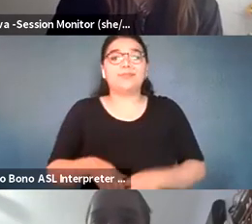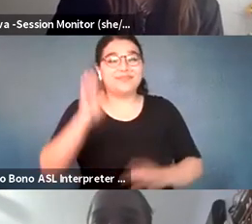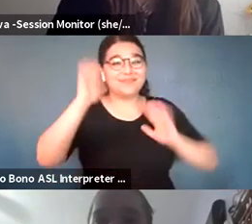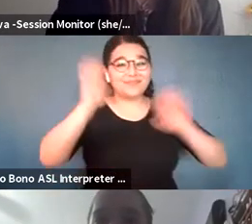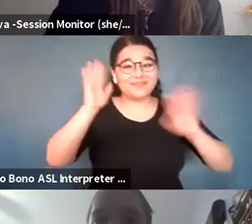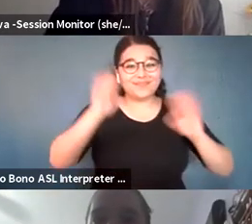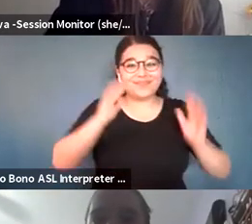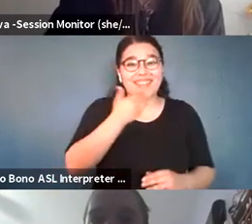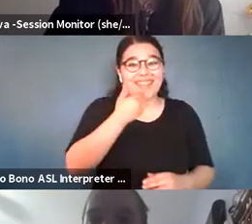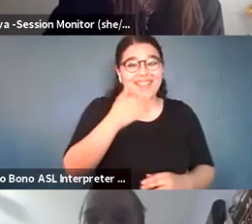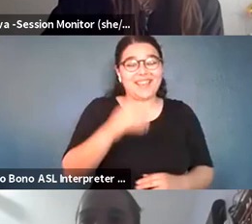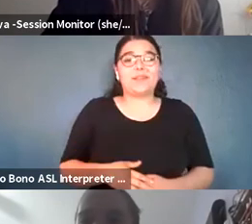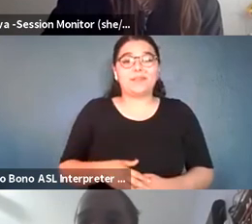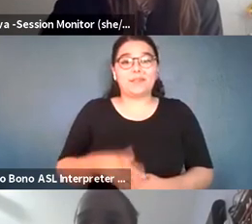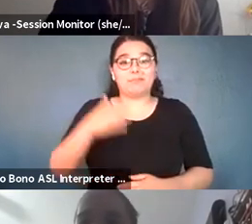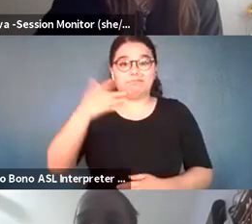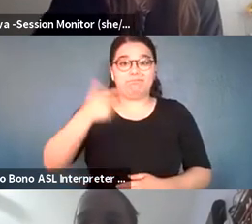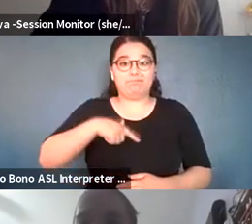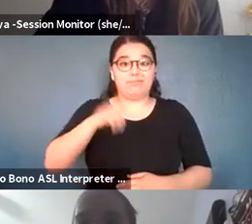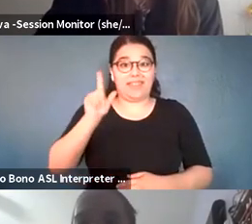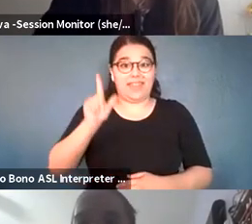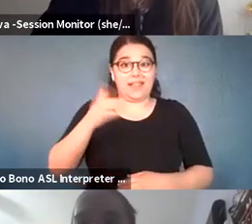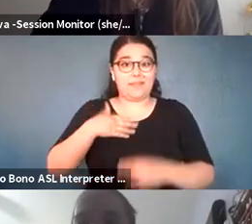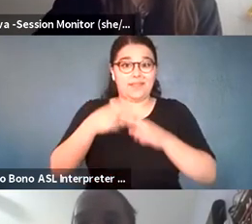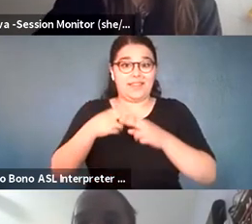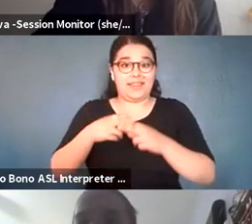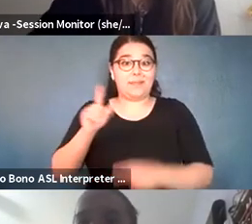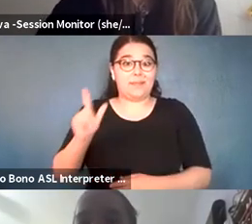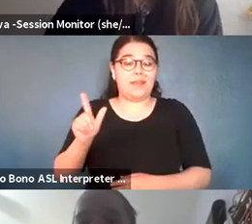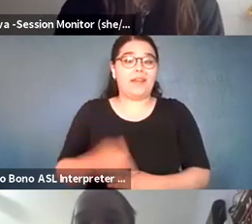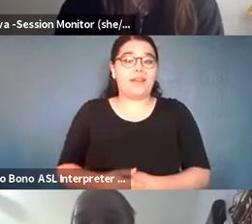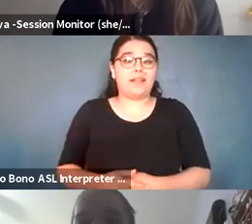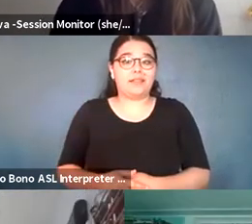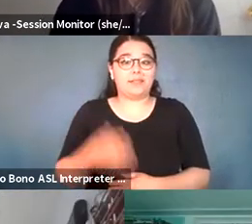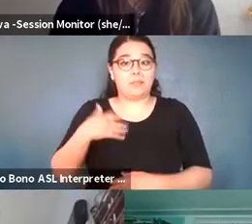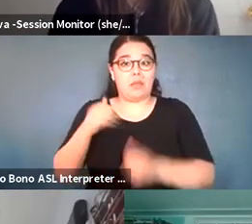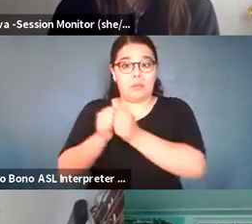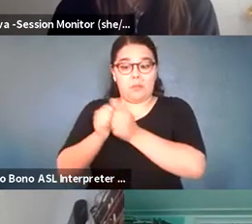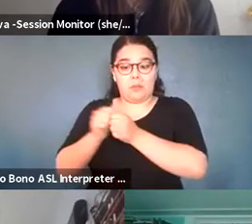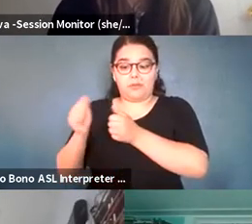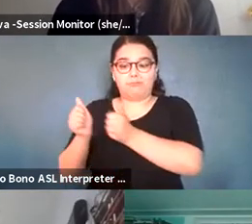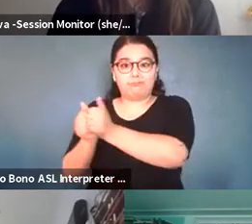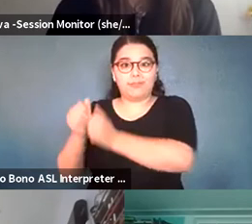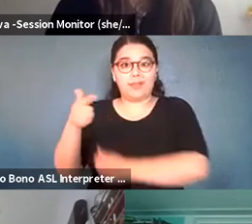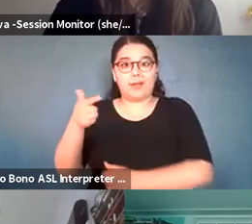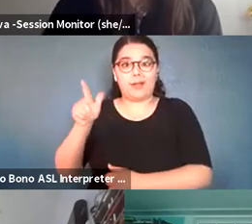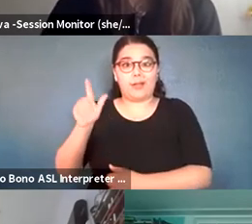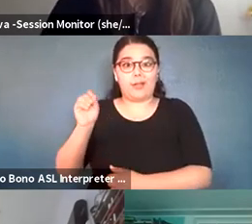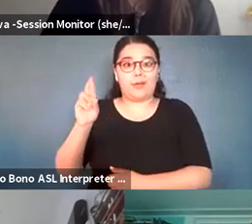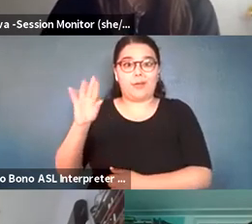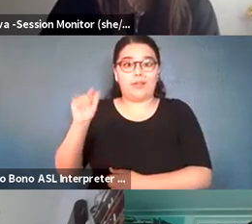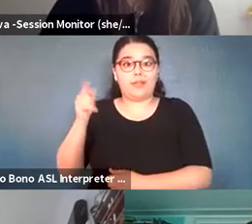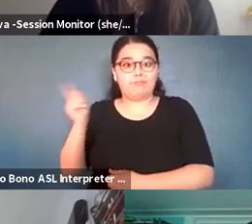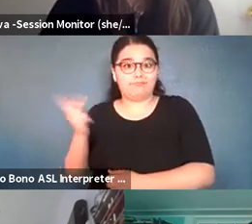Elle, uso el pronombre ella y junto con mi colega Gloria, que también usa el pronombre ella, vamos a estar interpretando al inglés